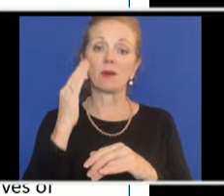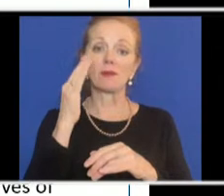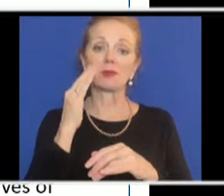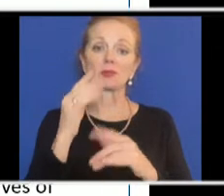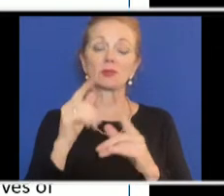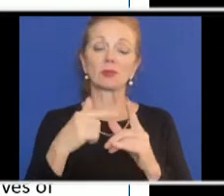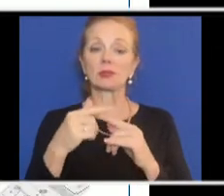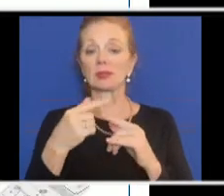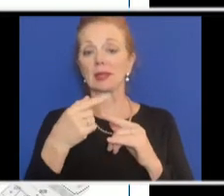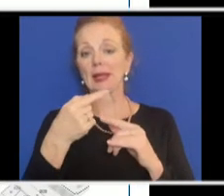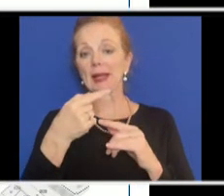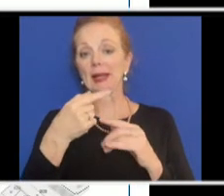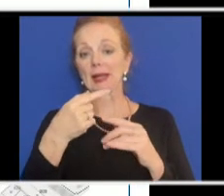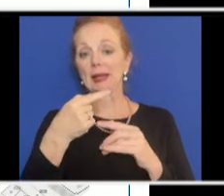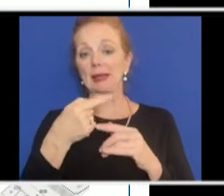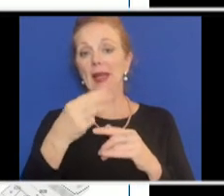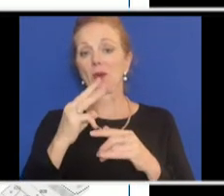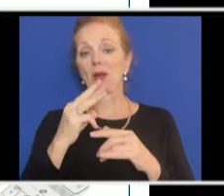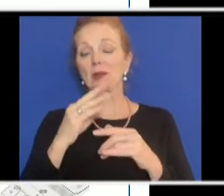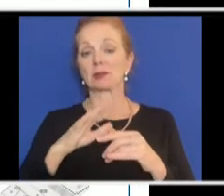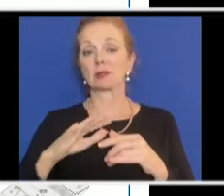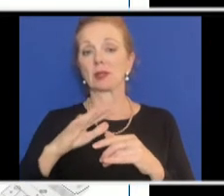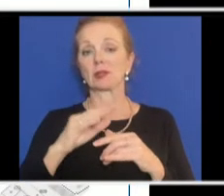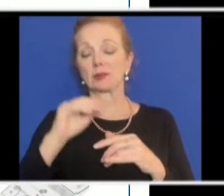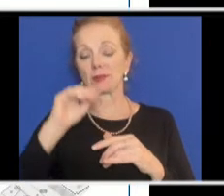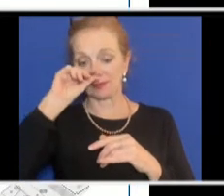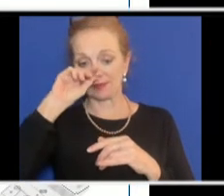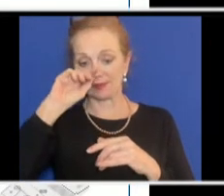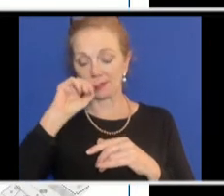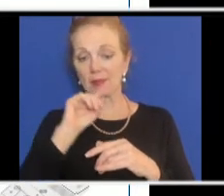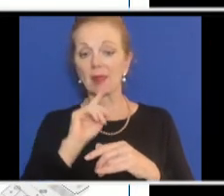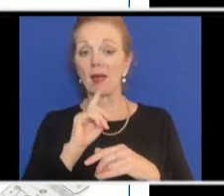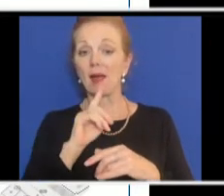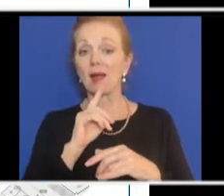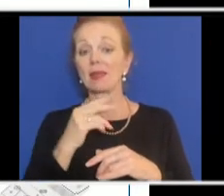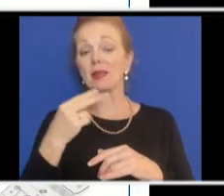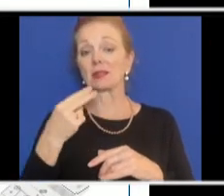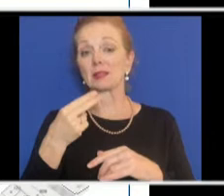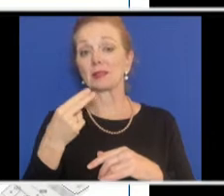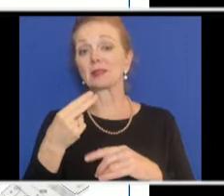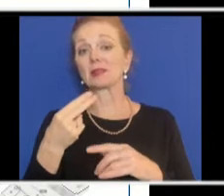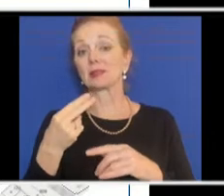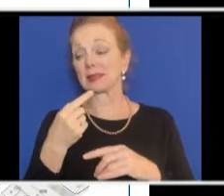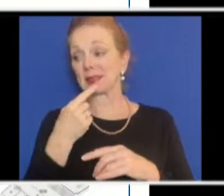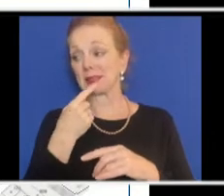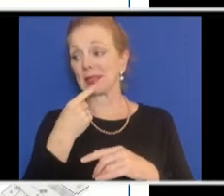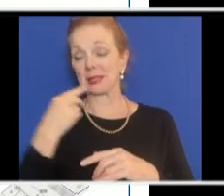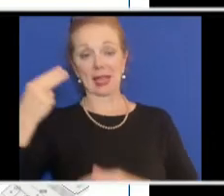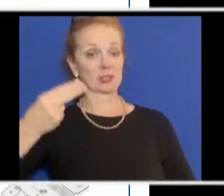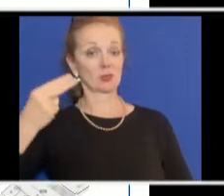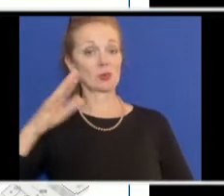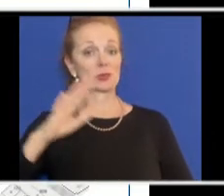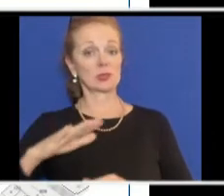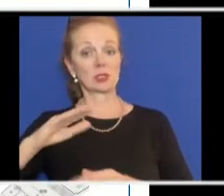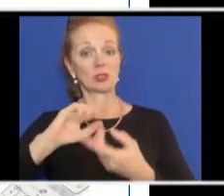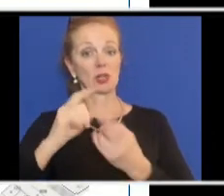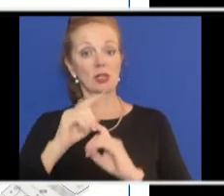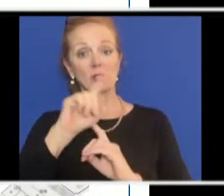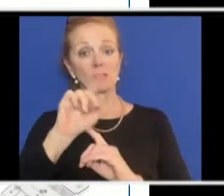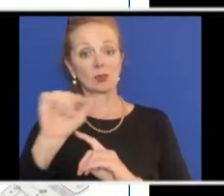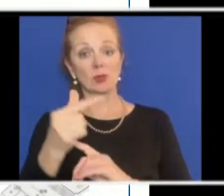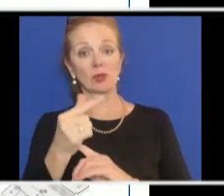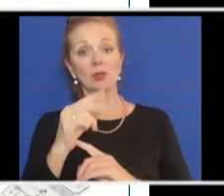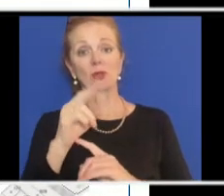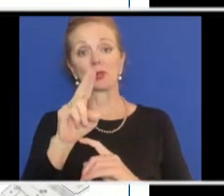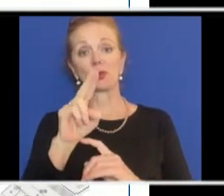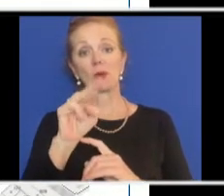station uh we are in the historic district as Jay mentioned and the change in the zoning to ma U